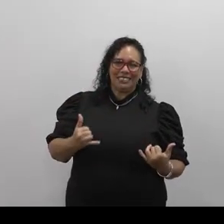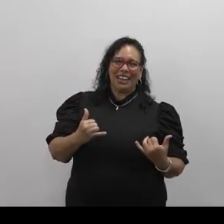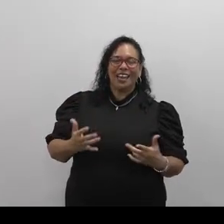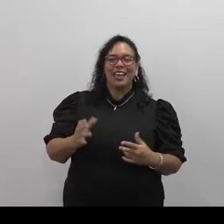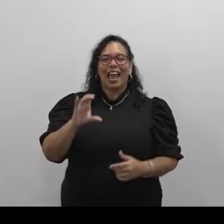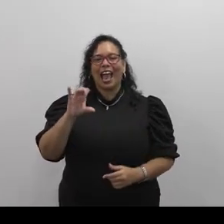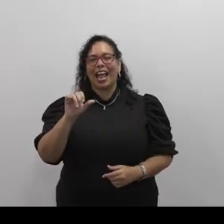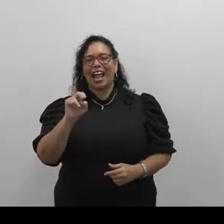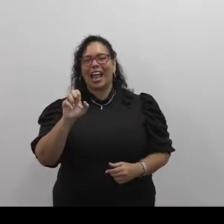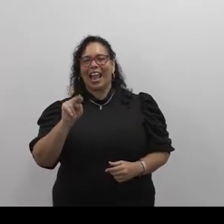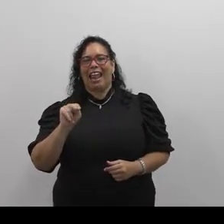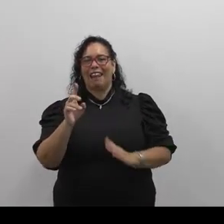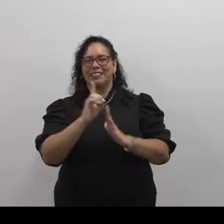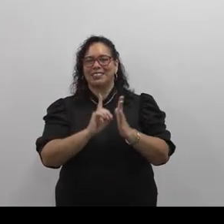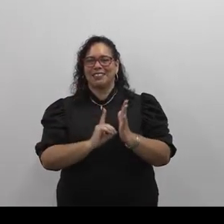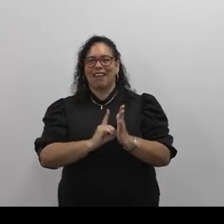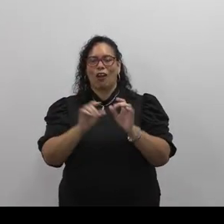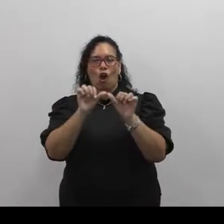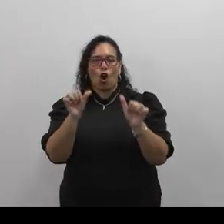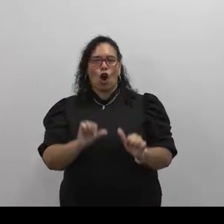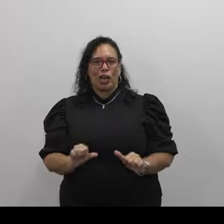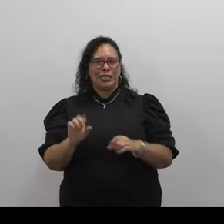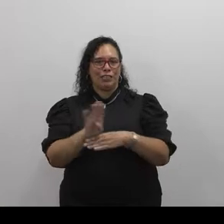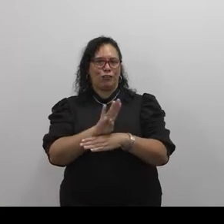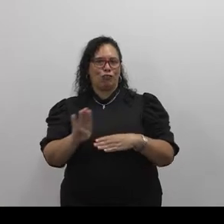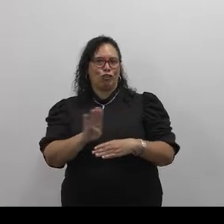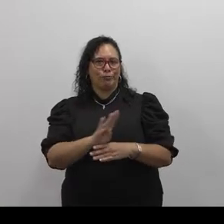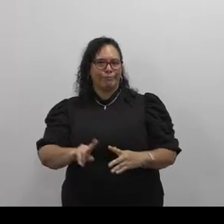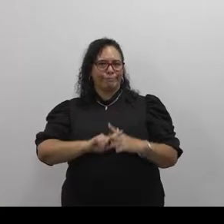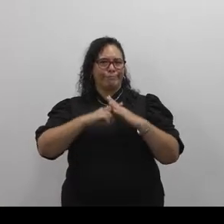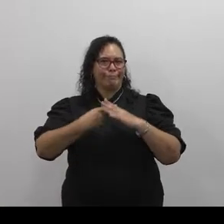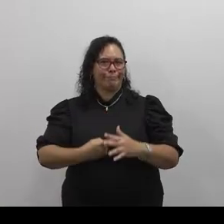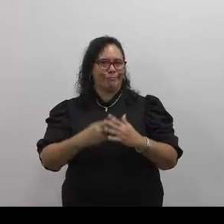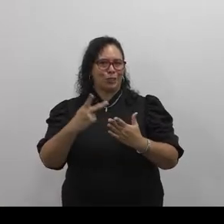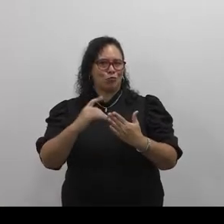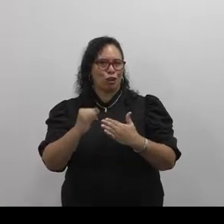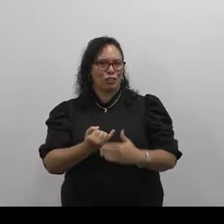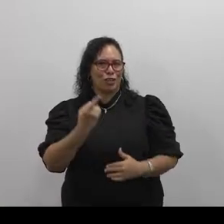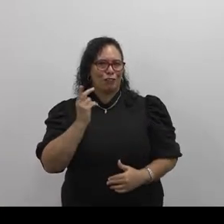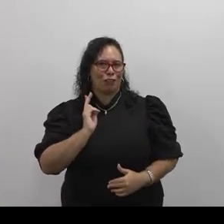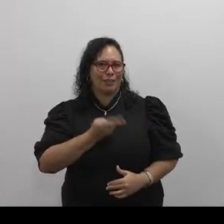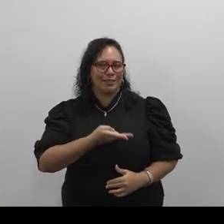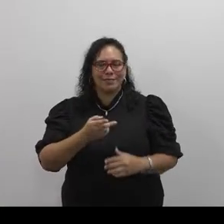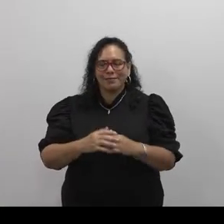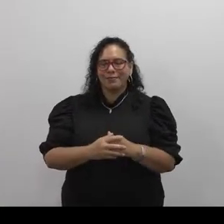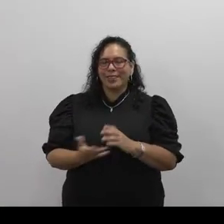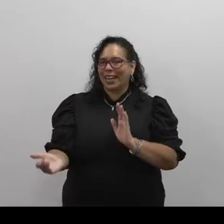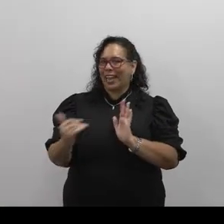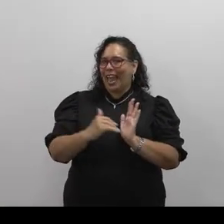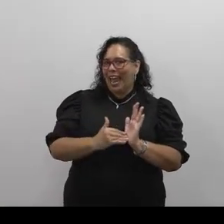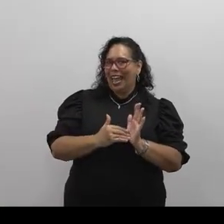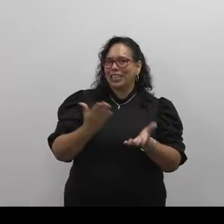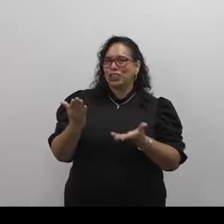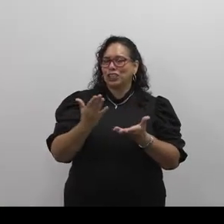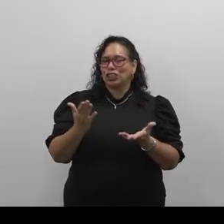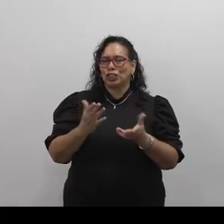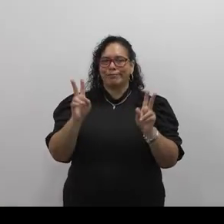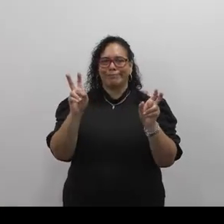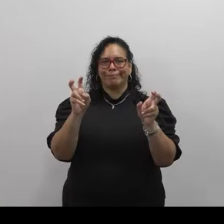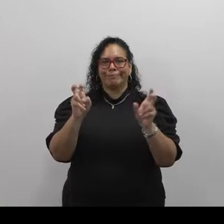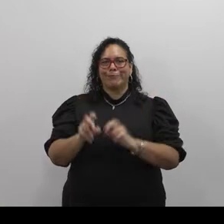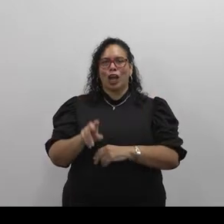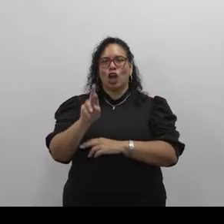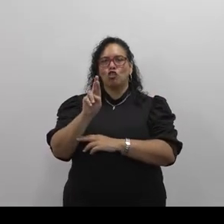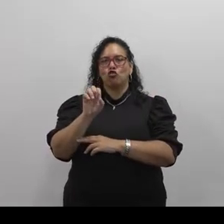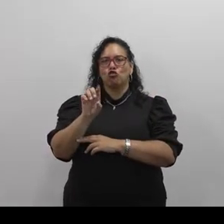Canon Design and the architectural firm as they embarked on this project for us. So again, it's going to serve as a roadmap, help us identify